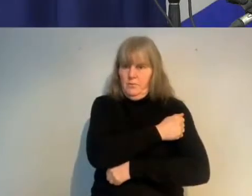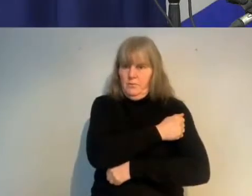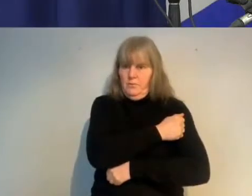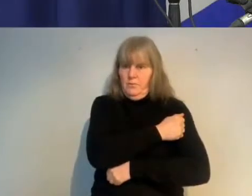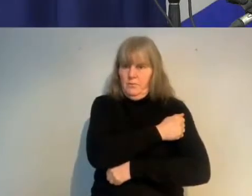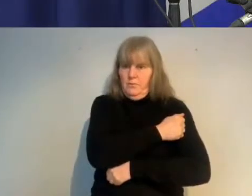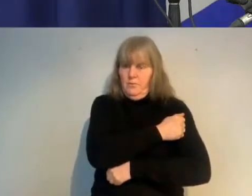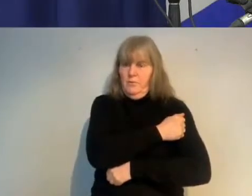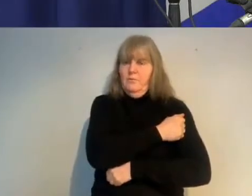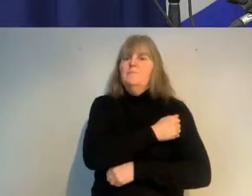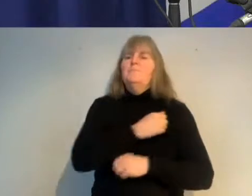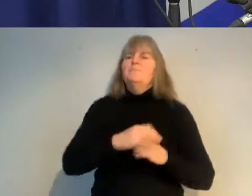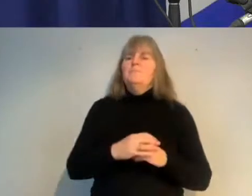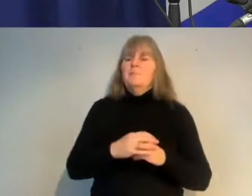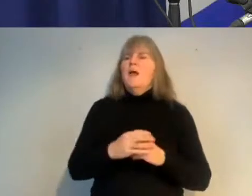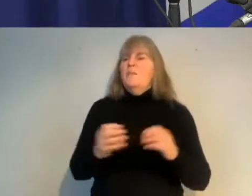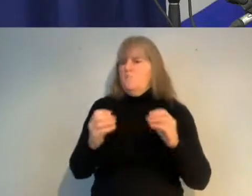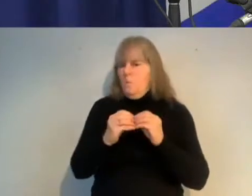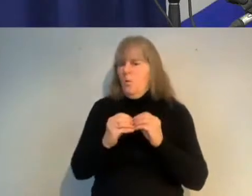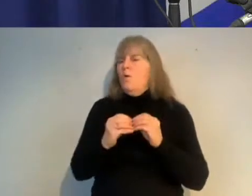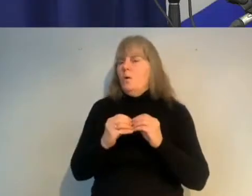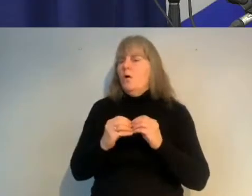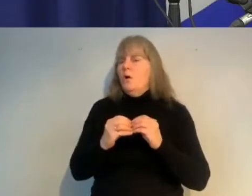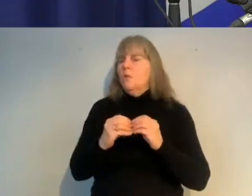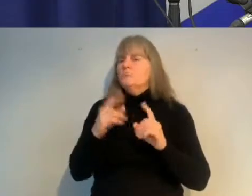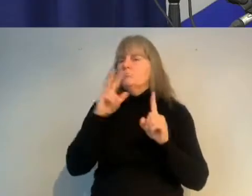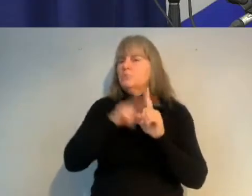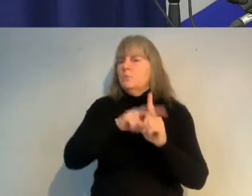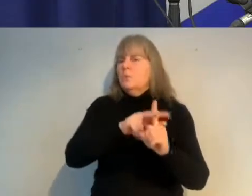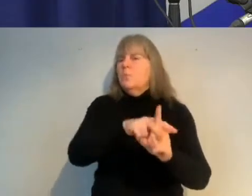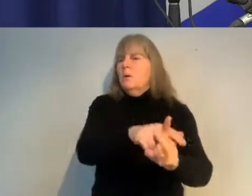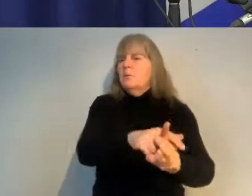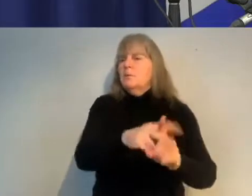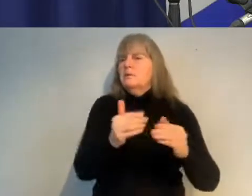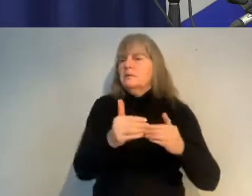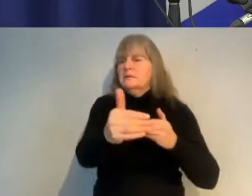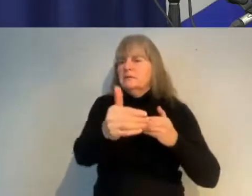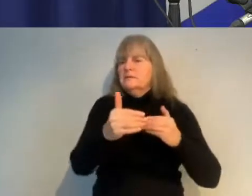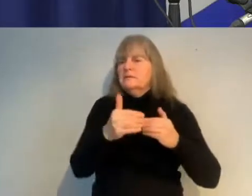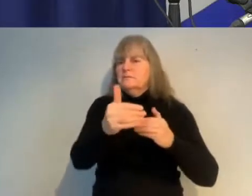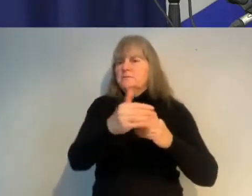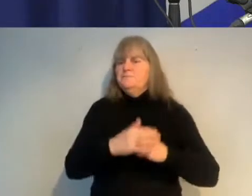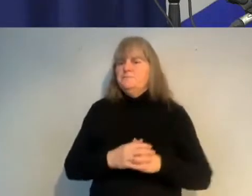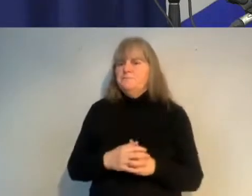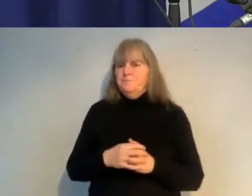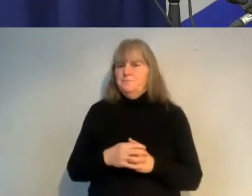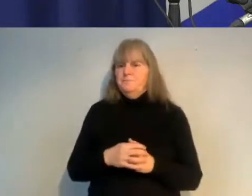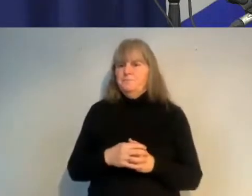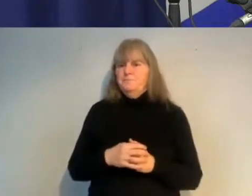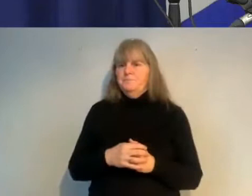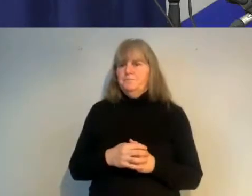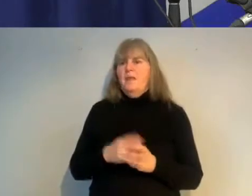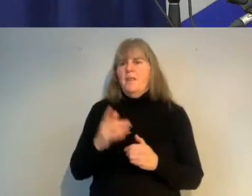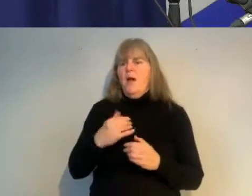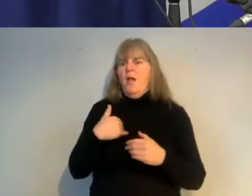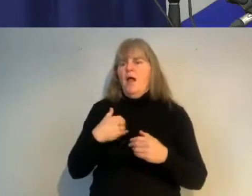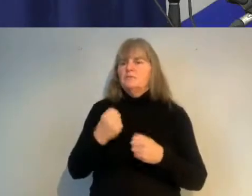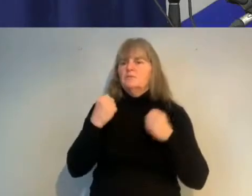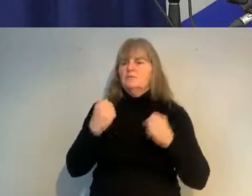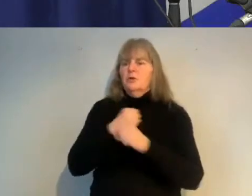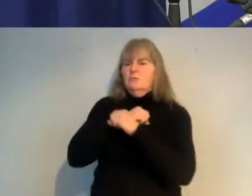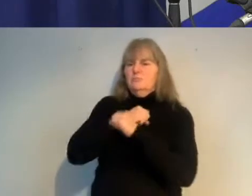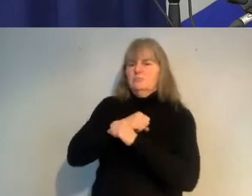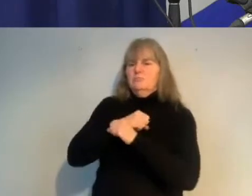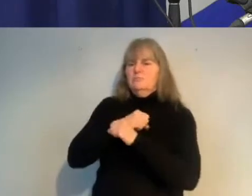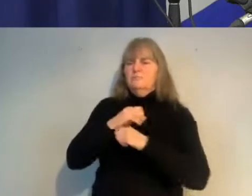boosters, and many more are on the path to becoming fully vaccinated with that strong immunity. What does that